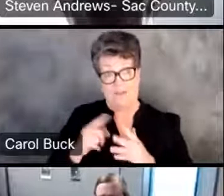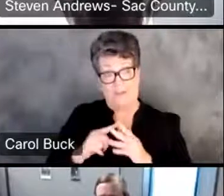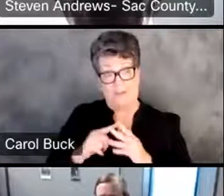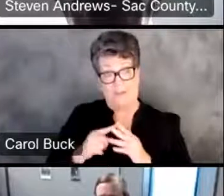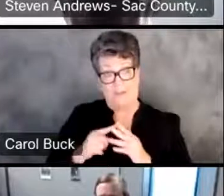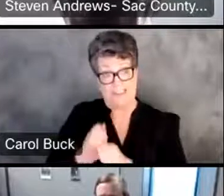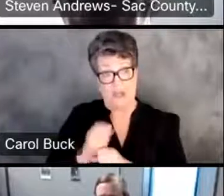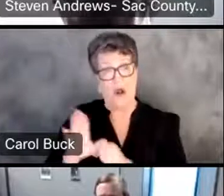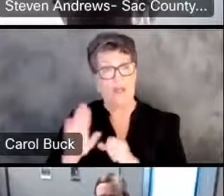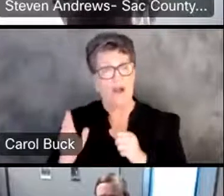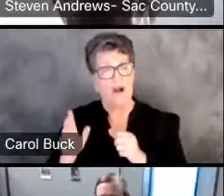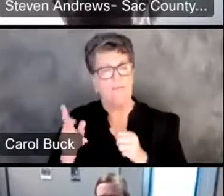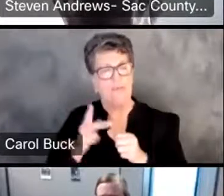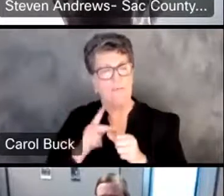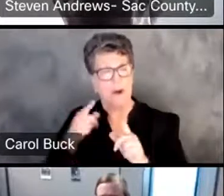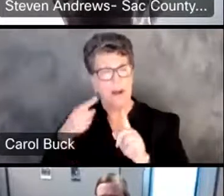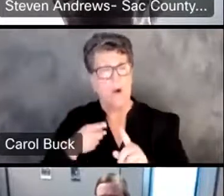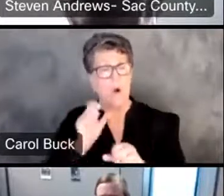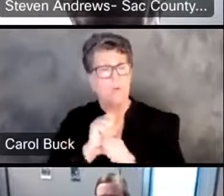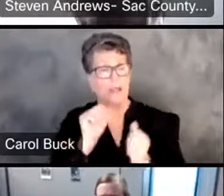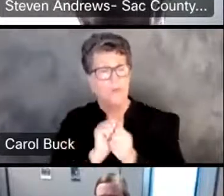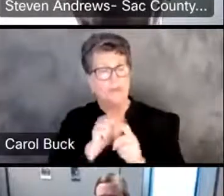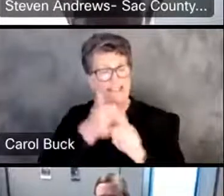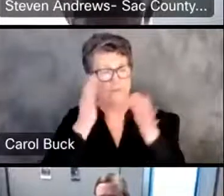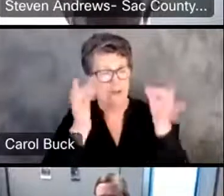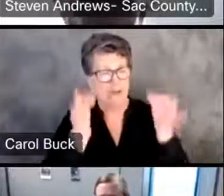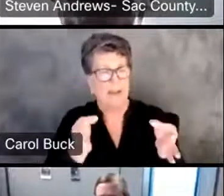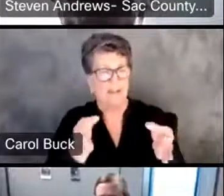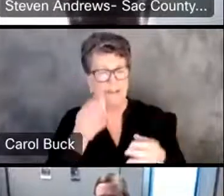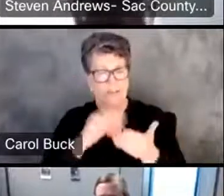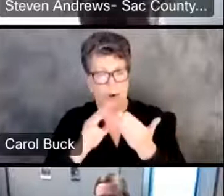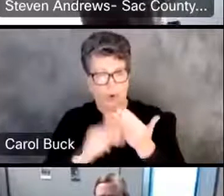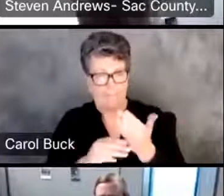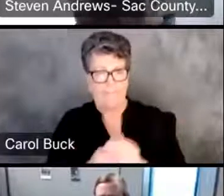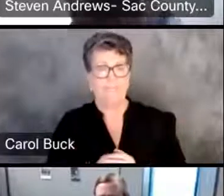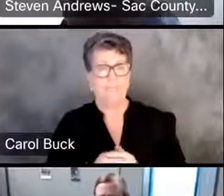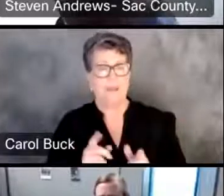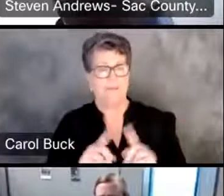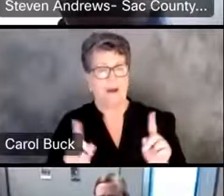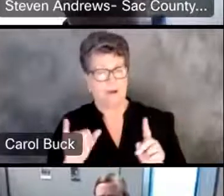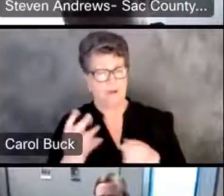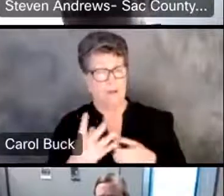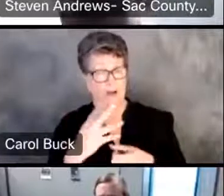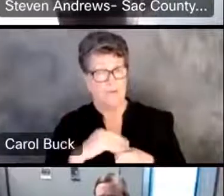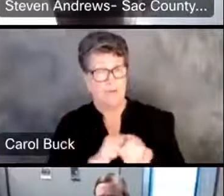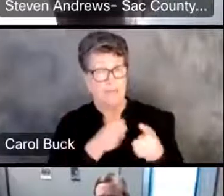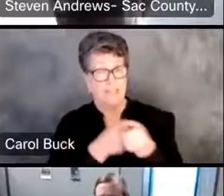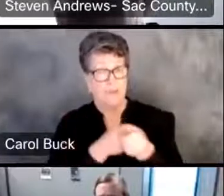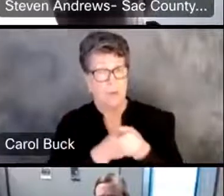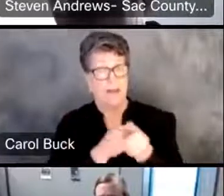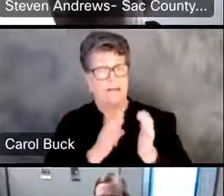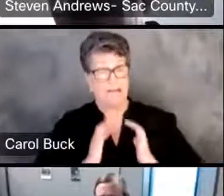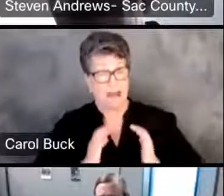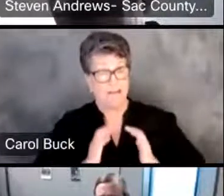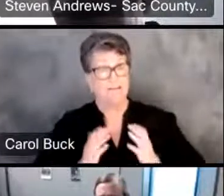main role has been working with self-determination program, but they also are involved in supporting clients and